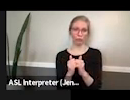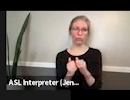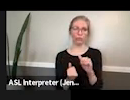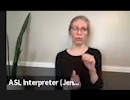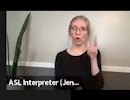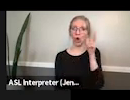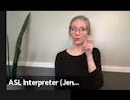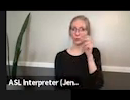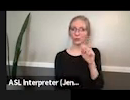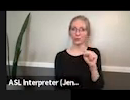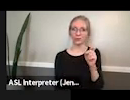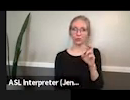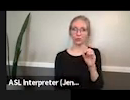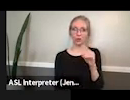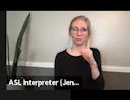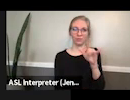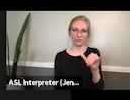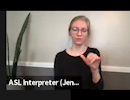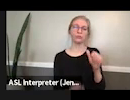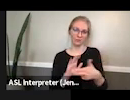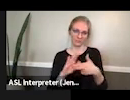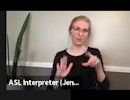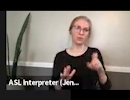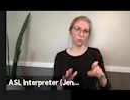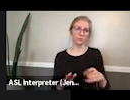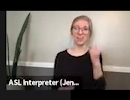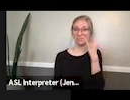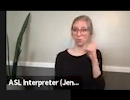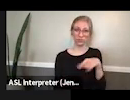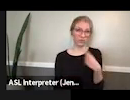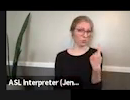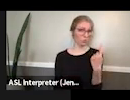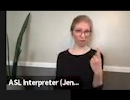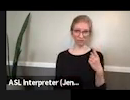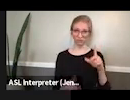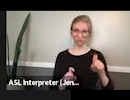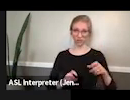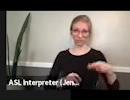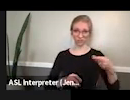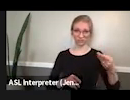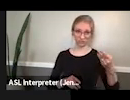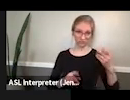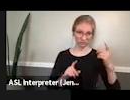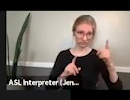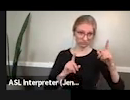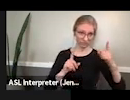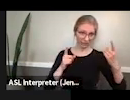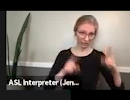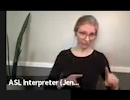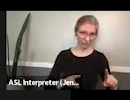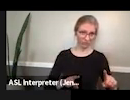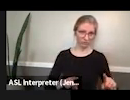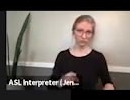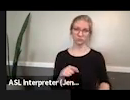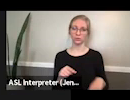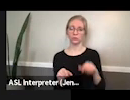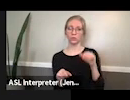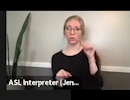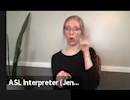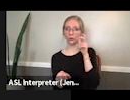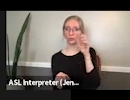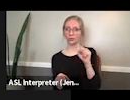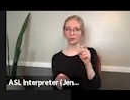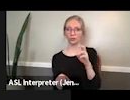be diagnosed, whereas if only one of those is given, auditory neuropathy is often missed,